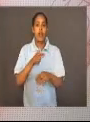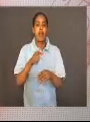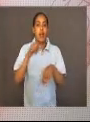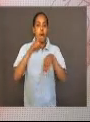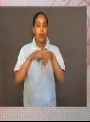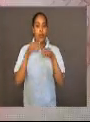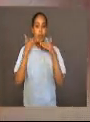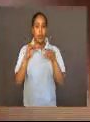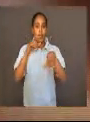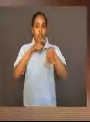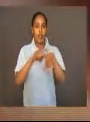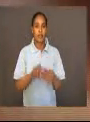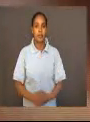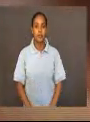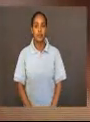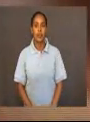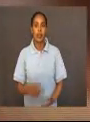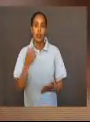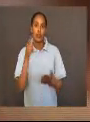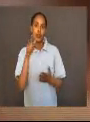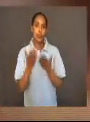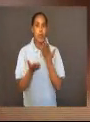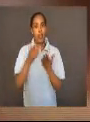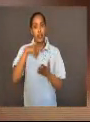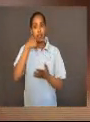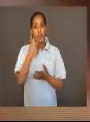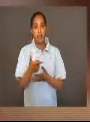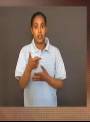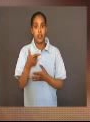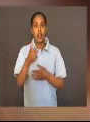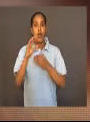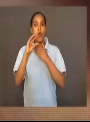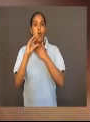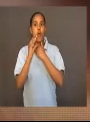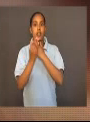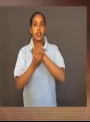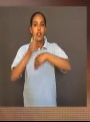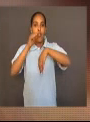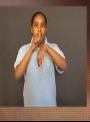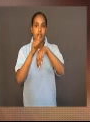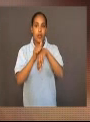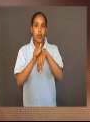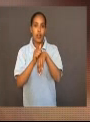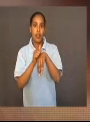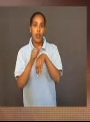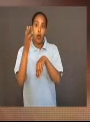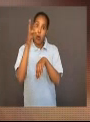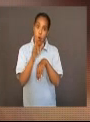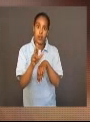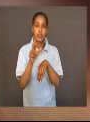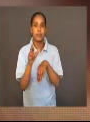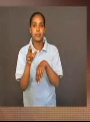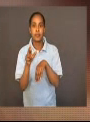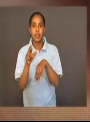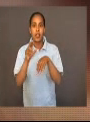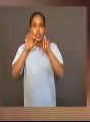of time? You might have said the weathering of stone or